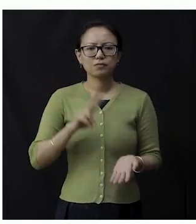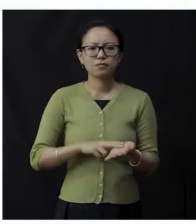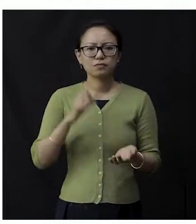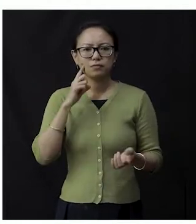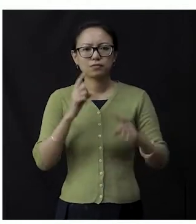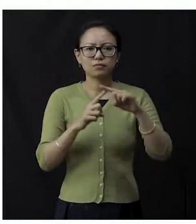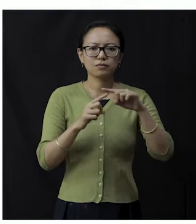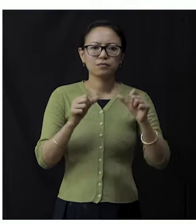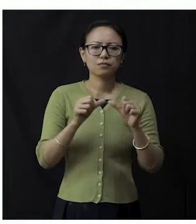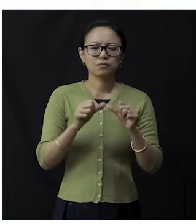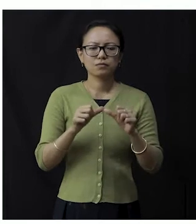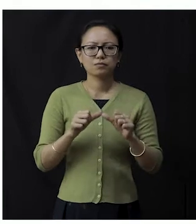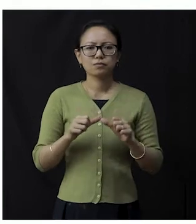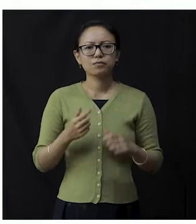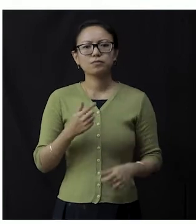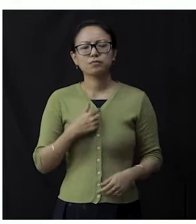you are safe and healthy.